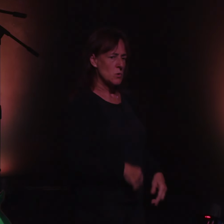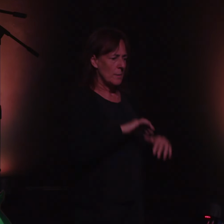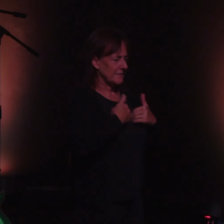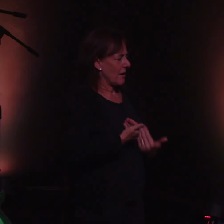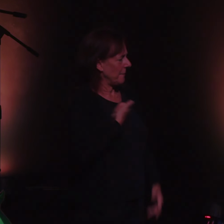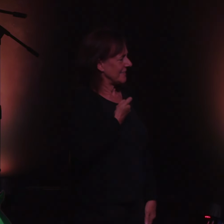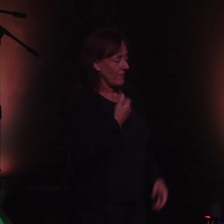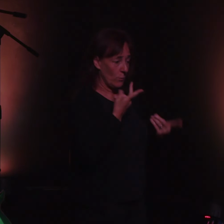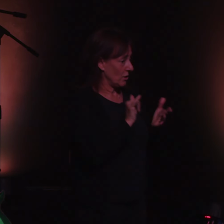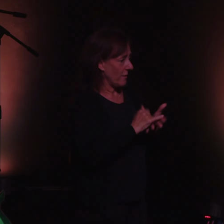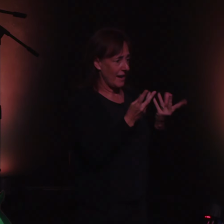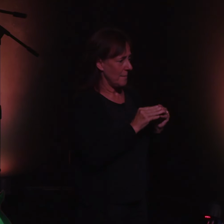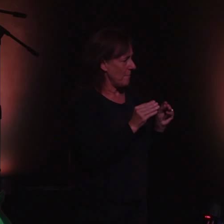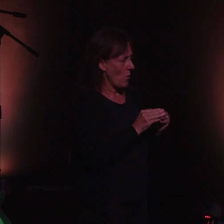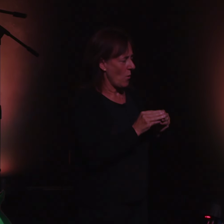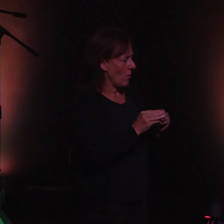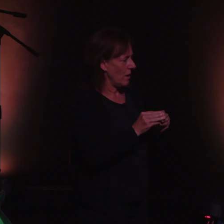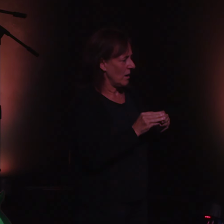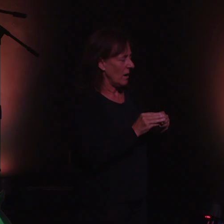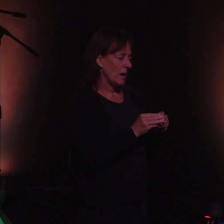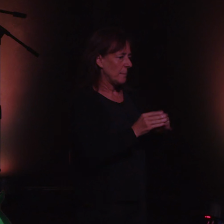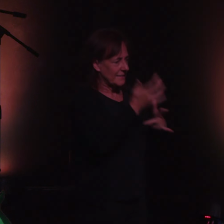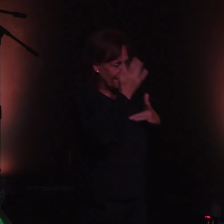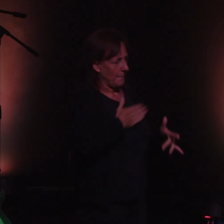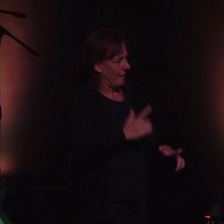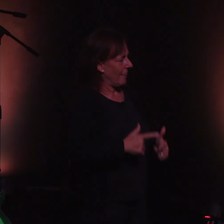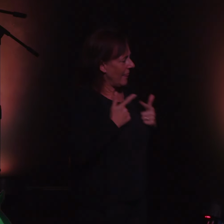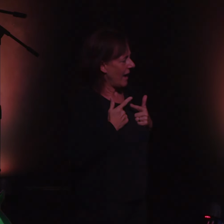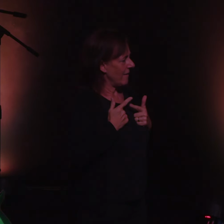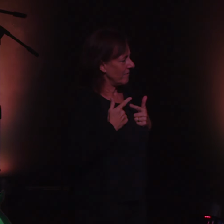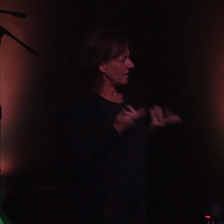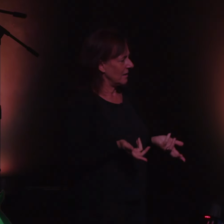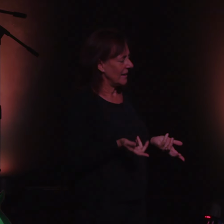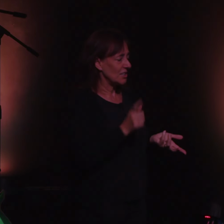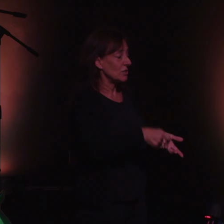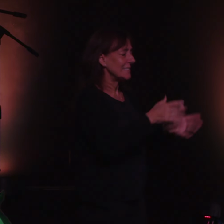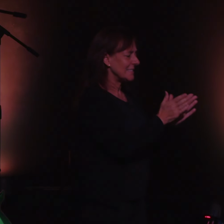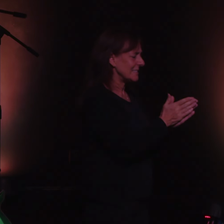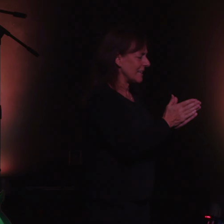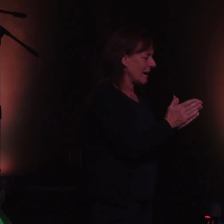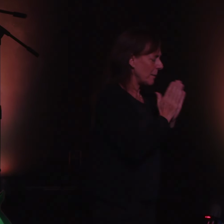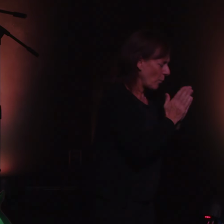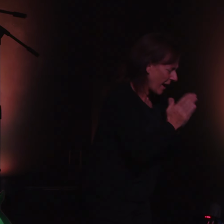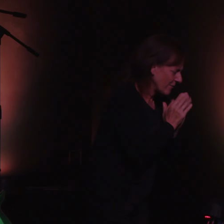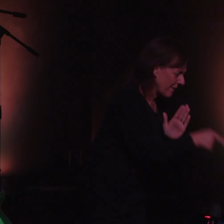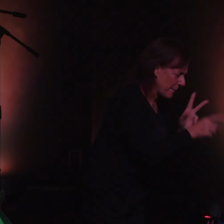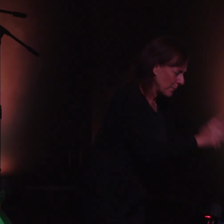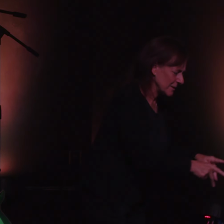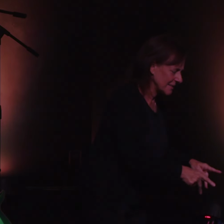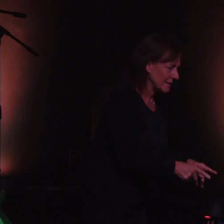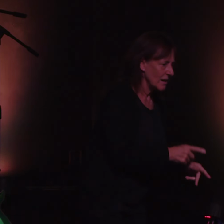of it. I don't want to do that anymore. It consumes my life sometimes. Why don't I just stop and pray for that person? What does